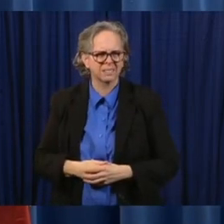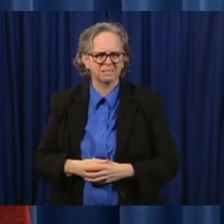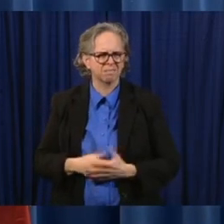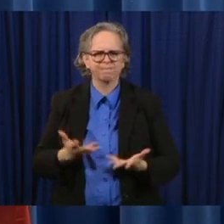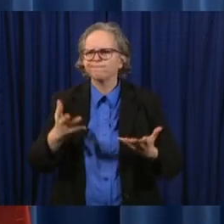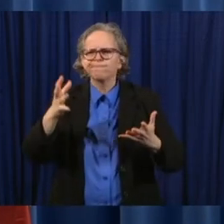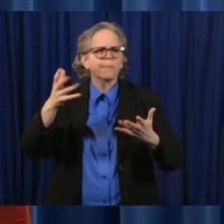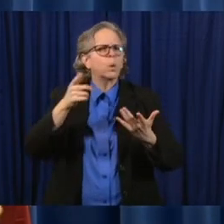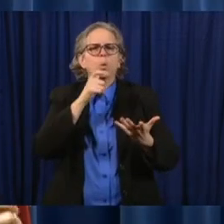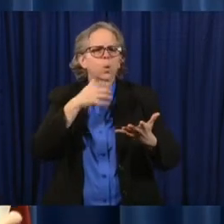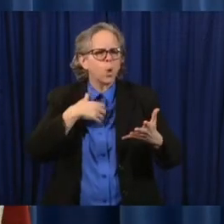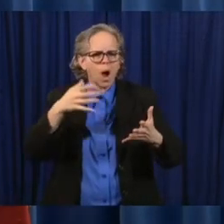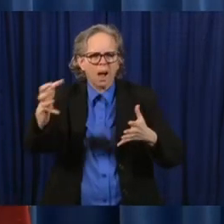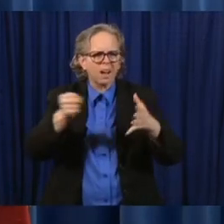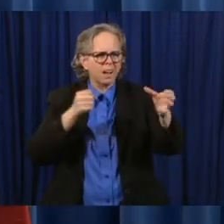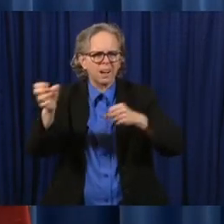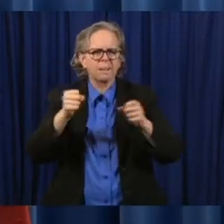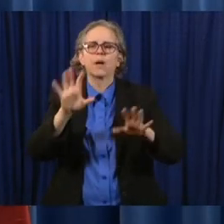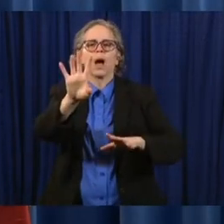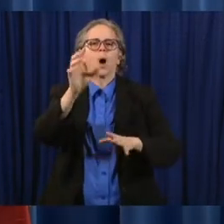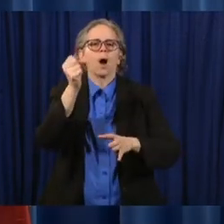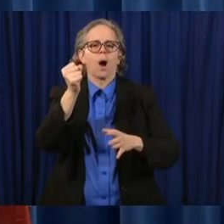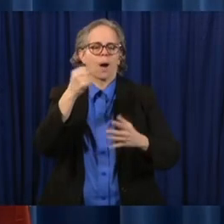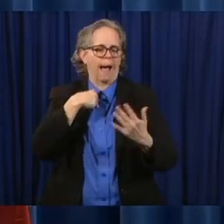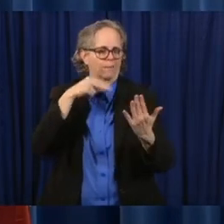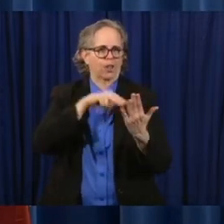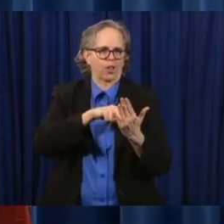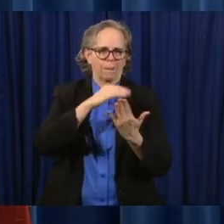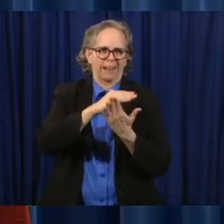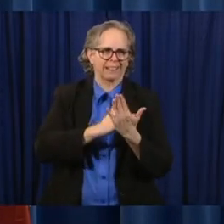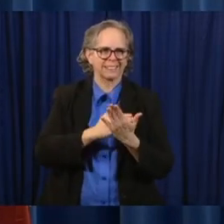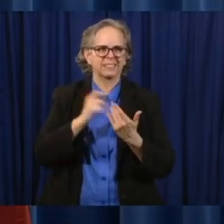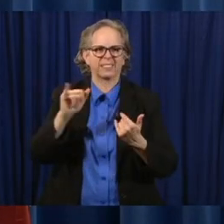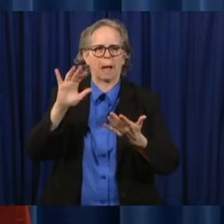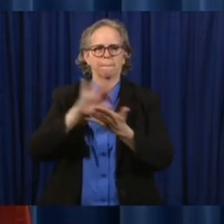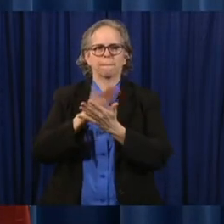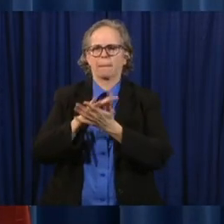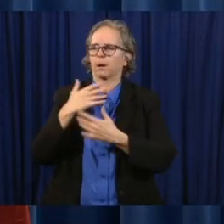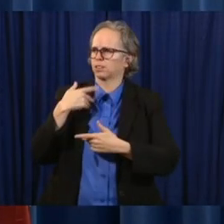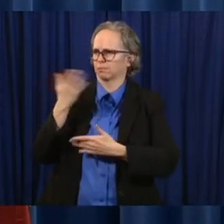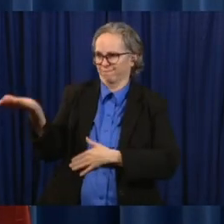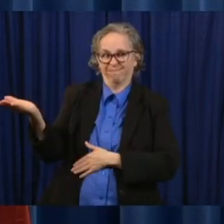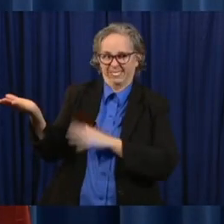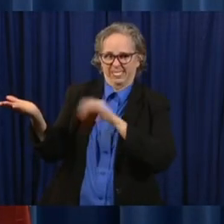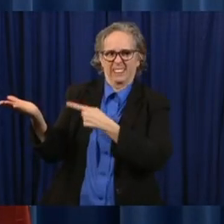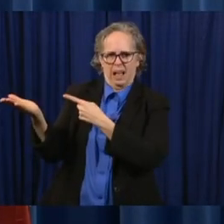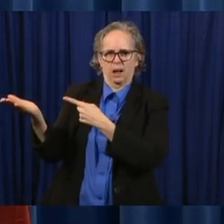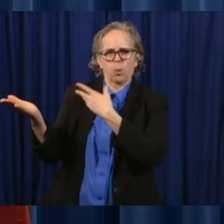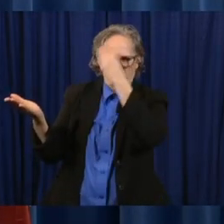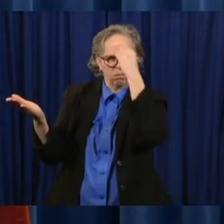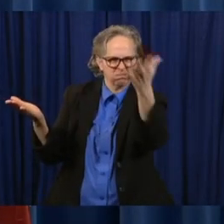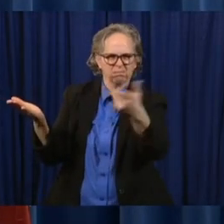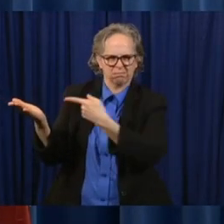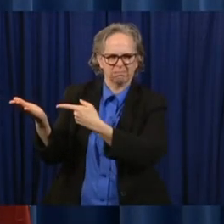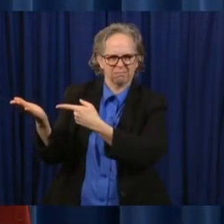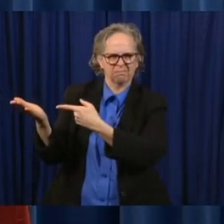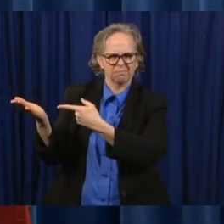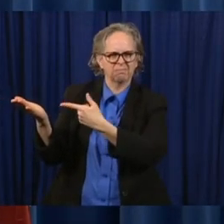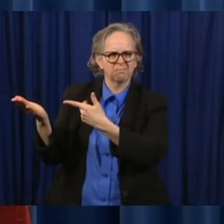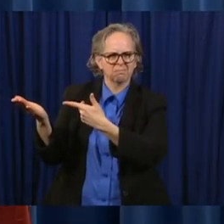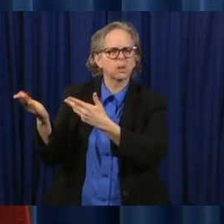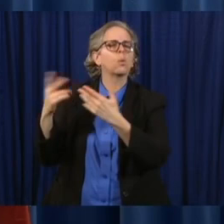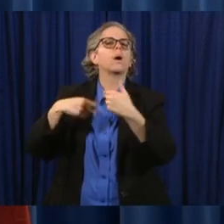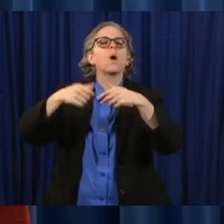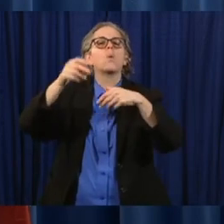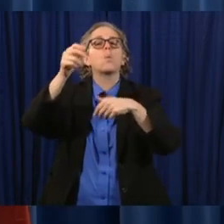list out here. It is. This list will be available to the news media, and it'll be up on our webpage. But